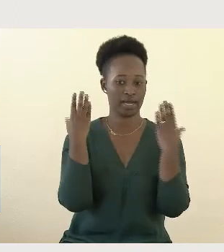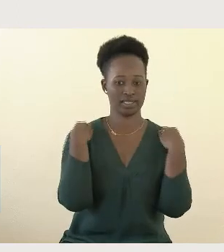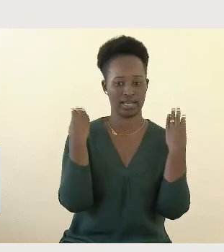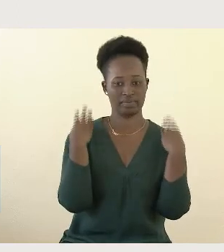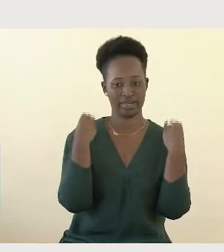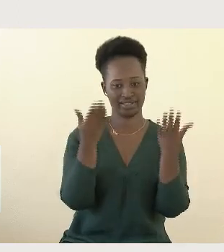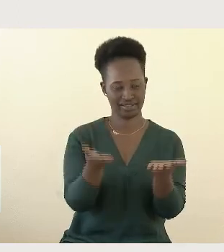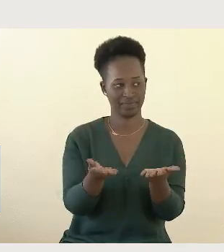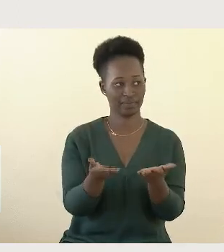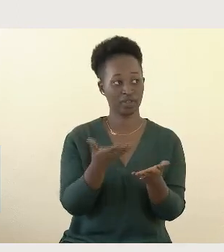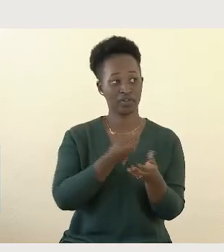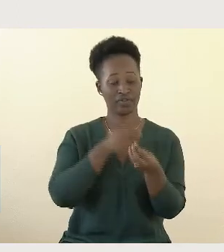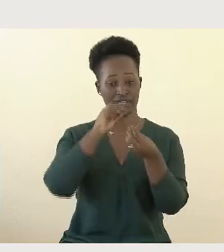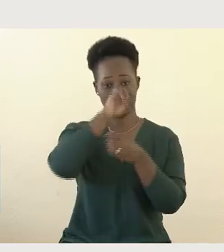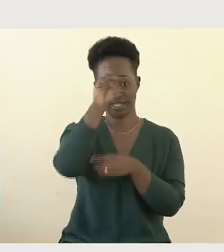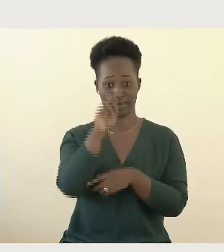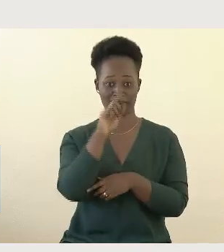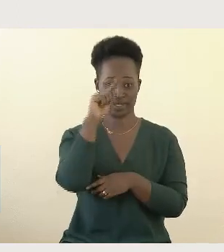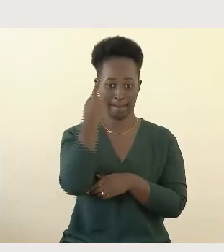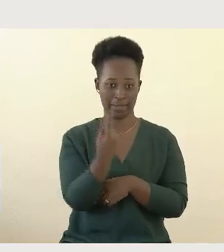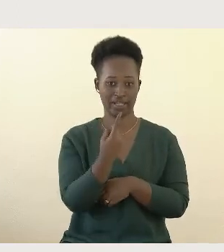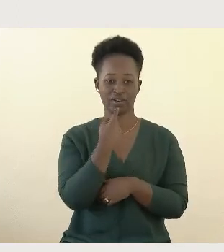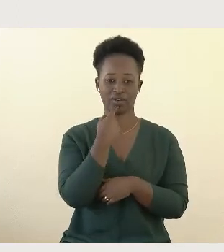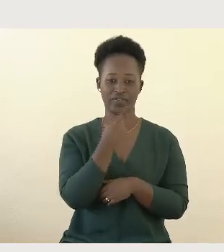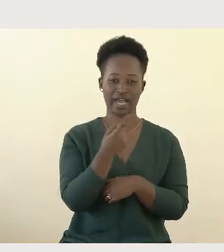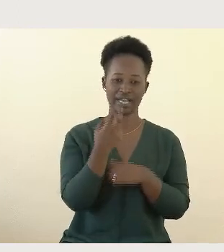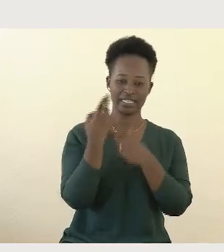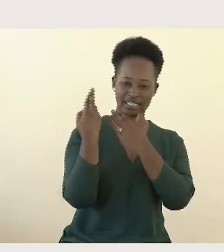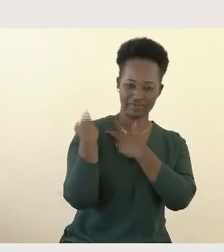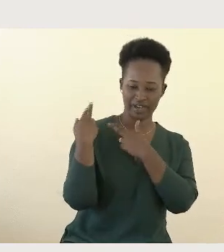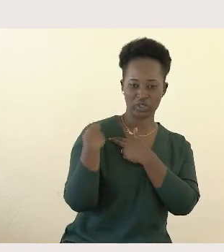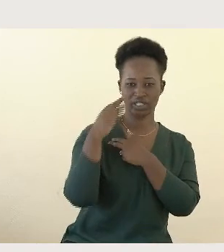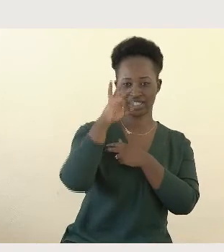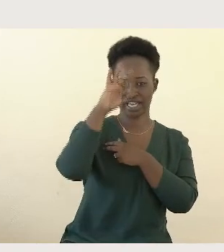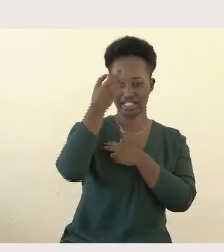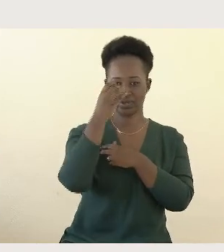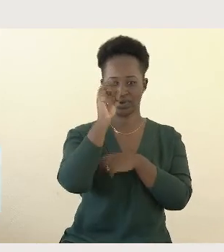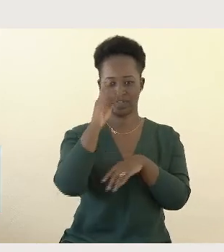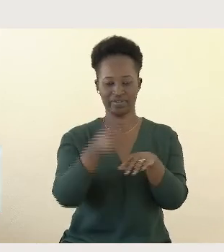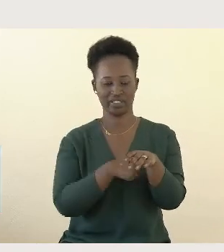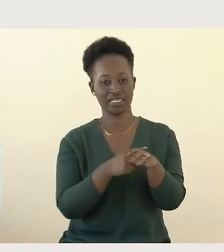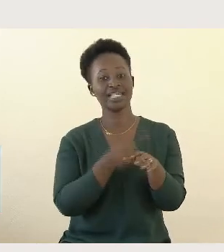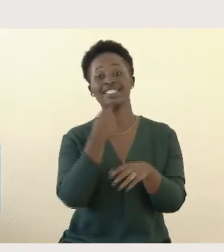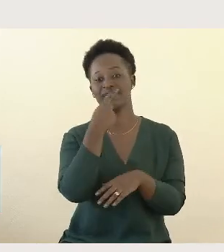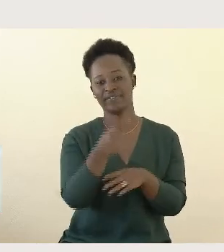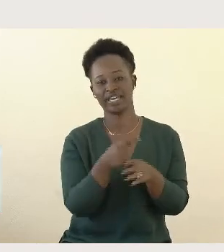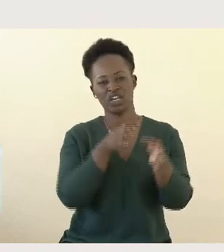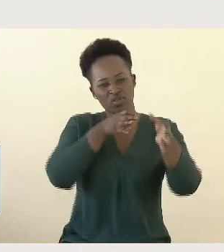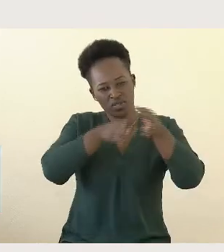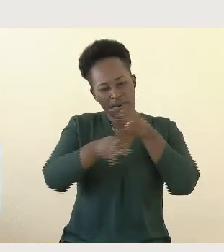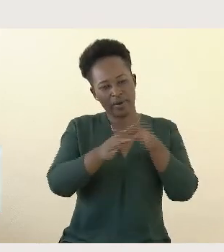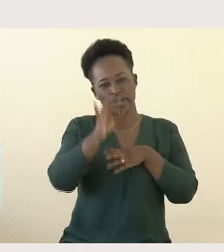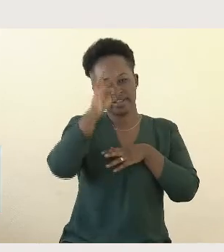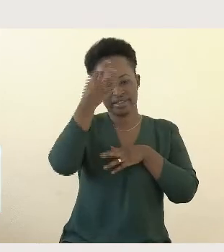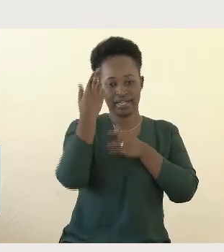We have number 1, state 3 functions of the skin. State 3 functions of